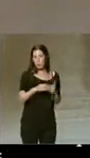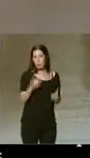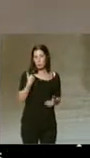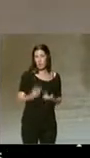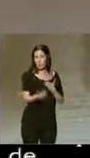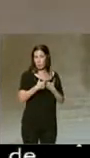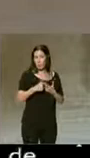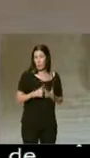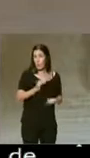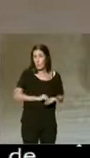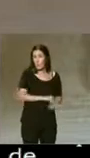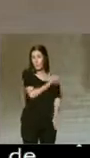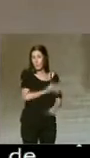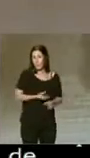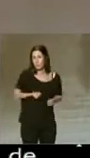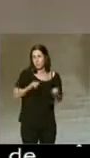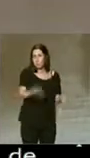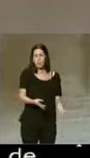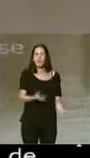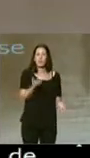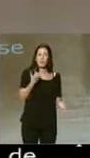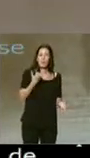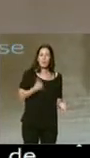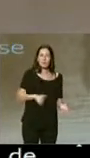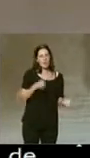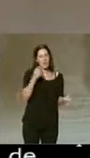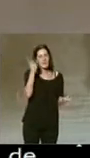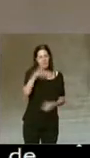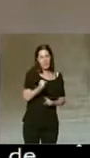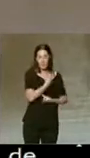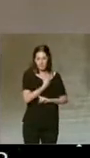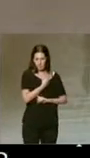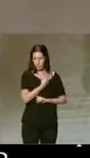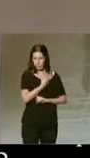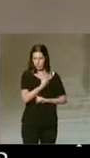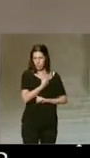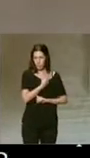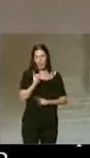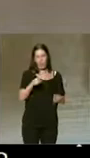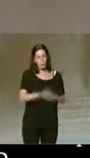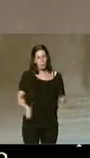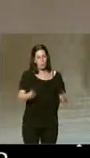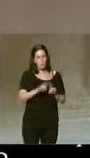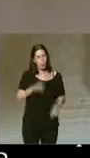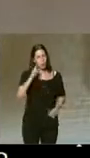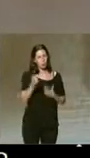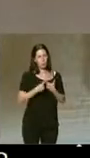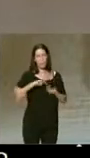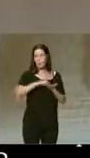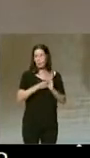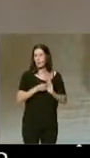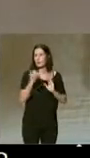biased because they are already experts, because they're used as testers too often. We